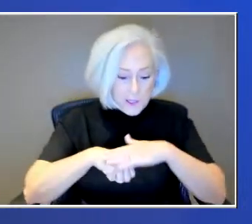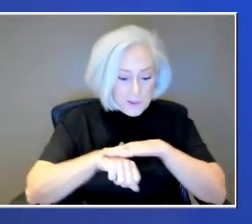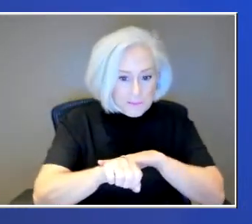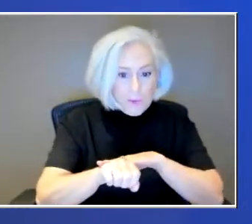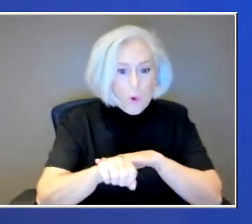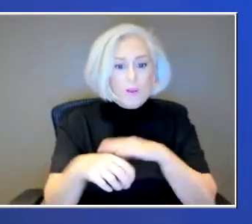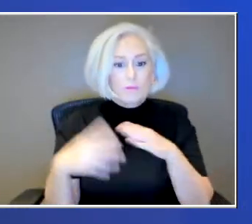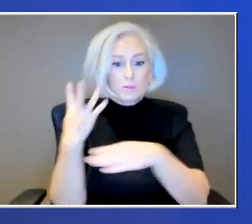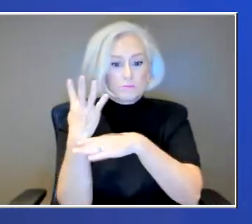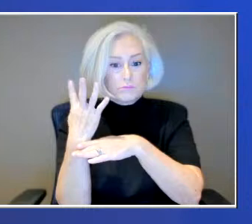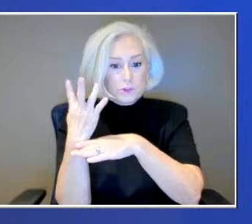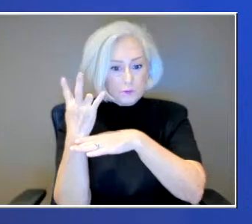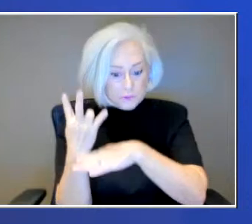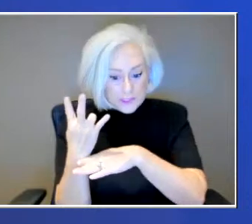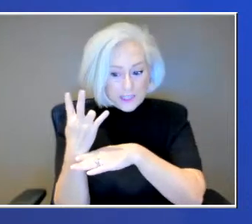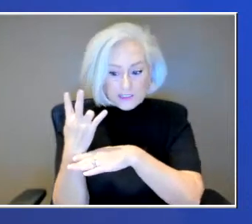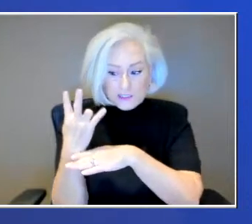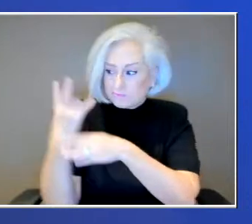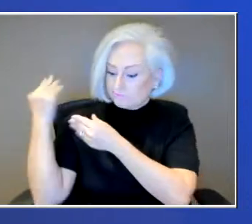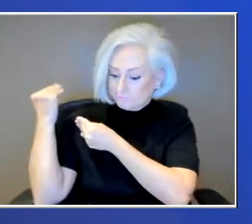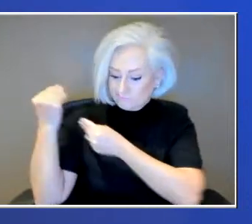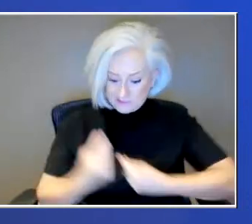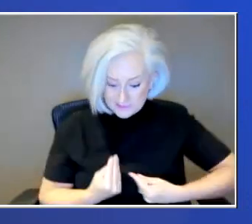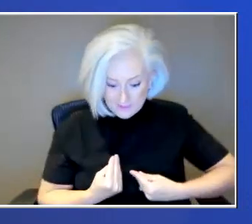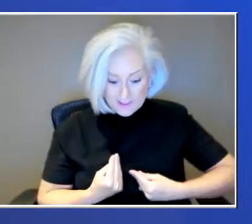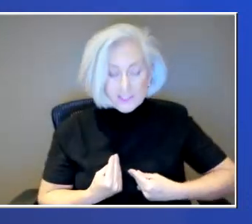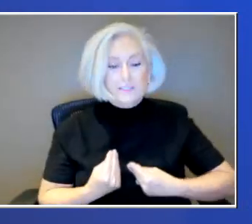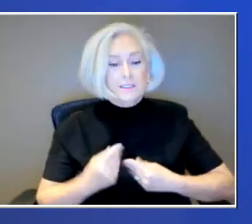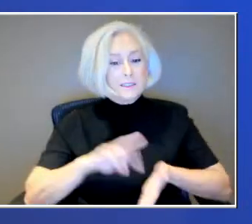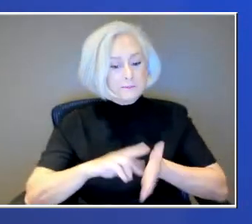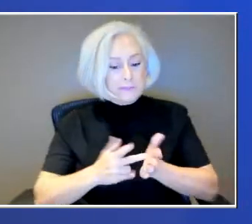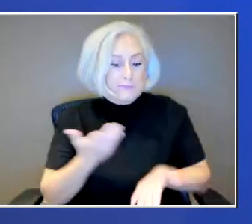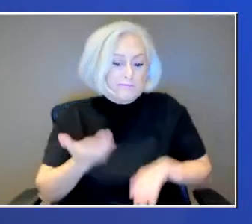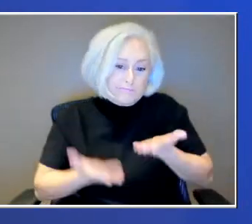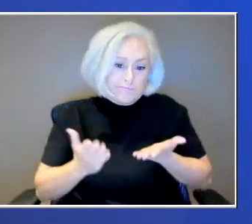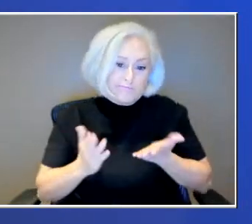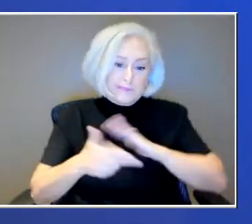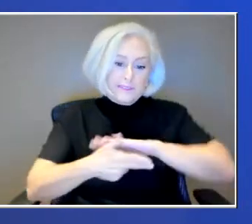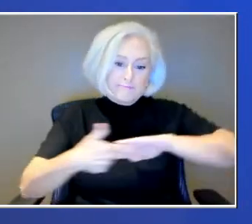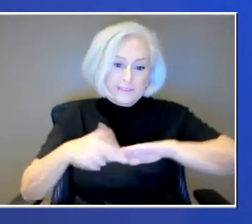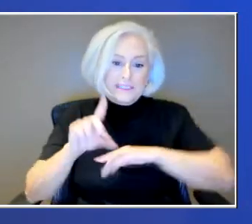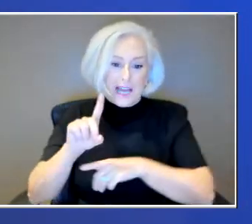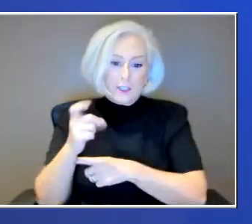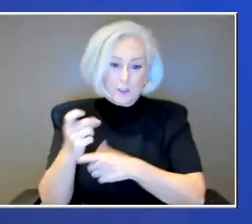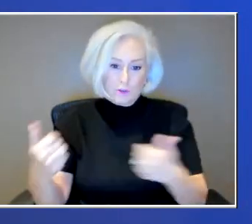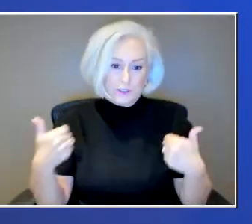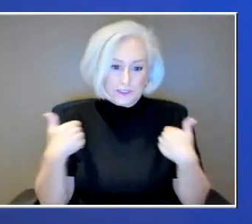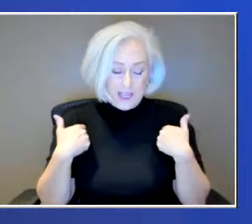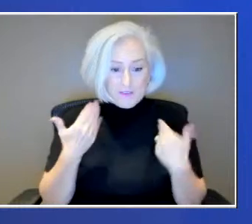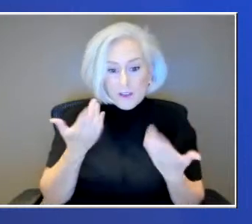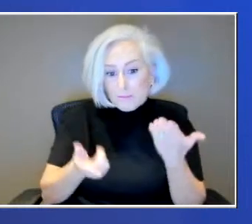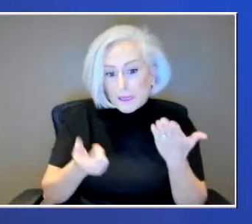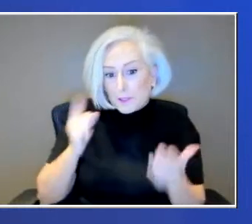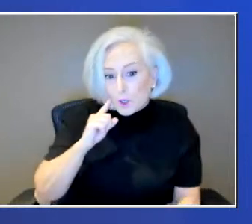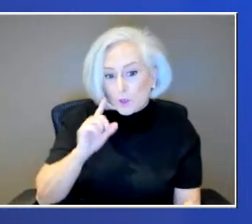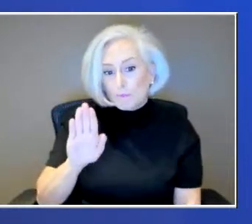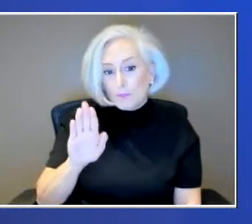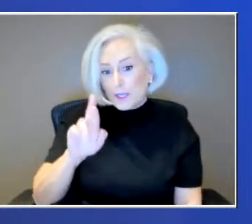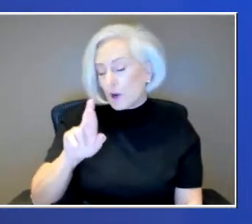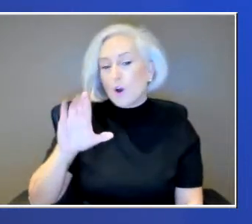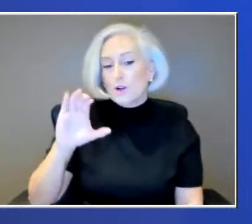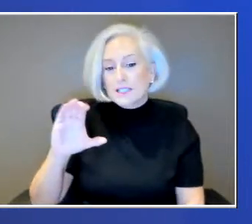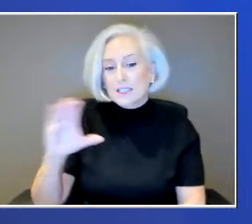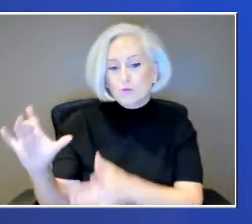that greatly increase our odds of a diagnosis. Maybe you've heard of the BRCA mutation as they relate to breast